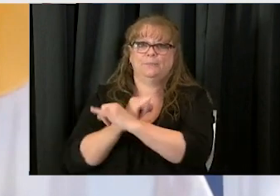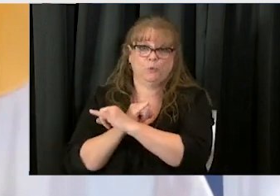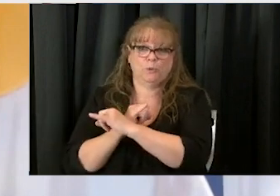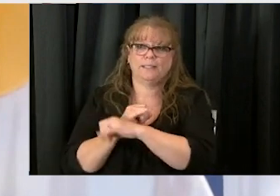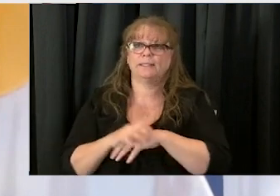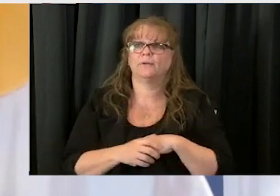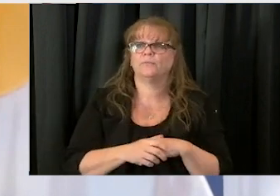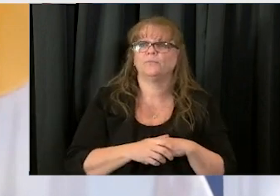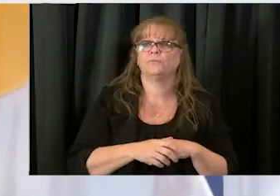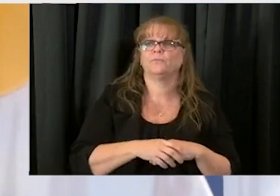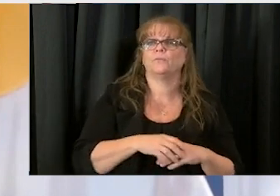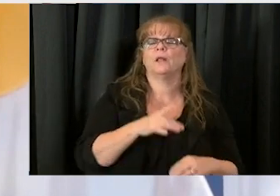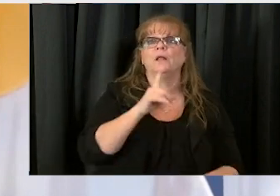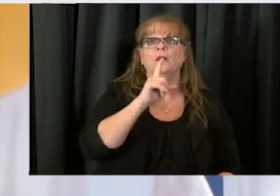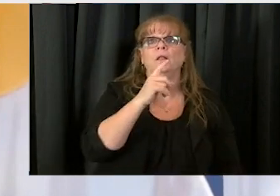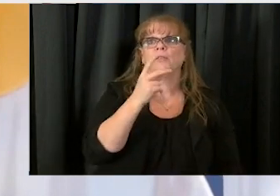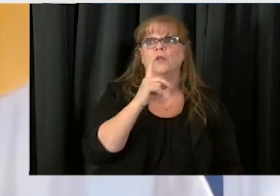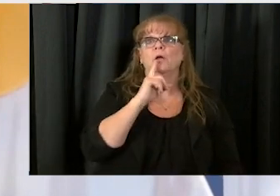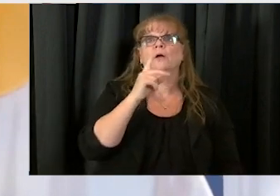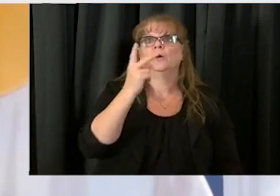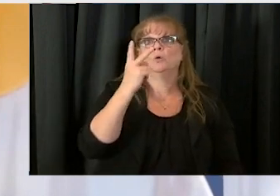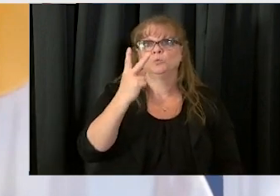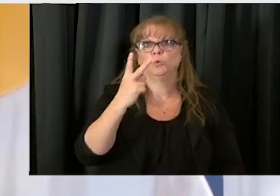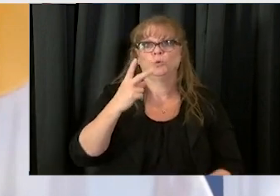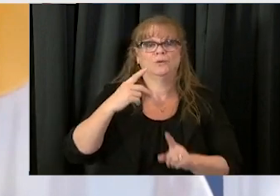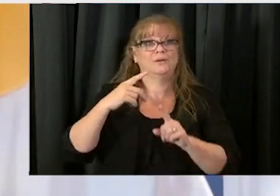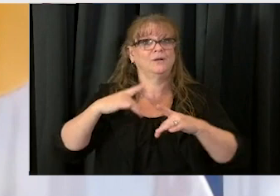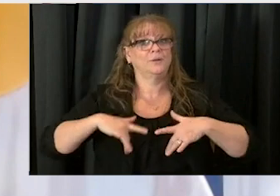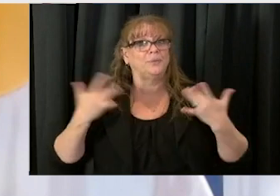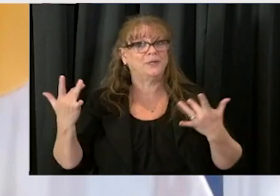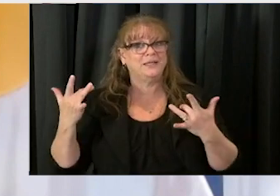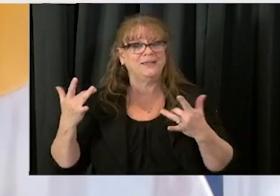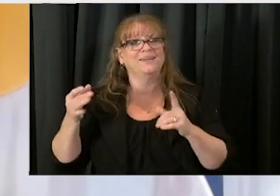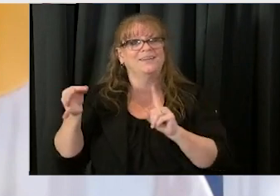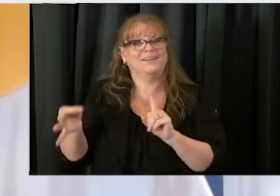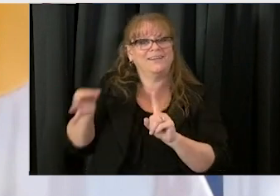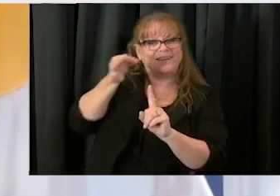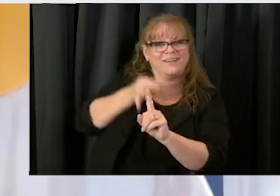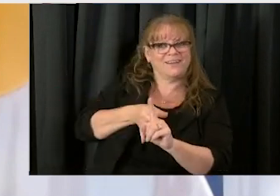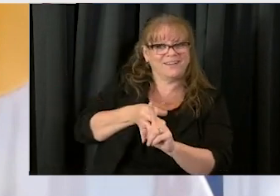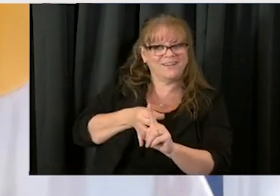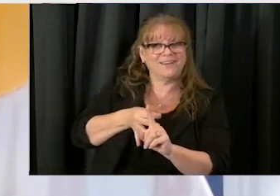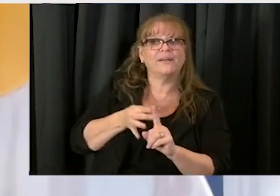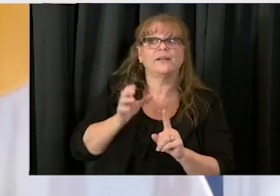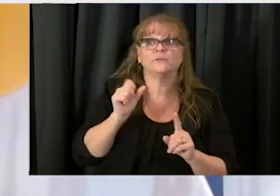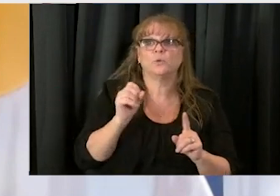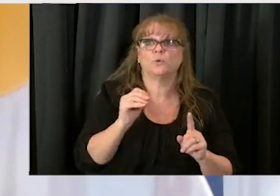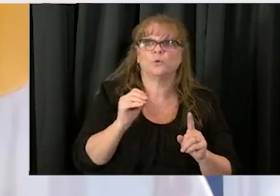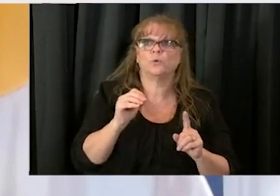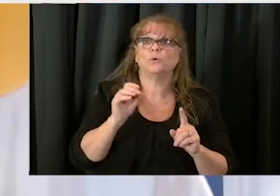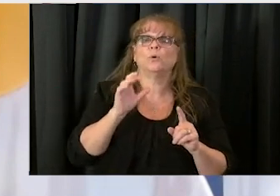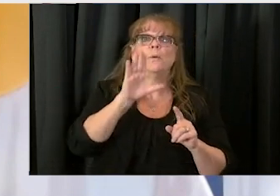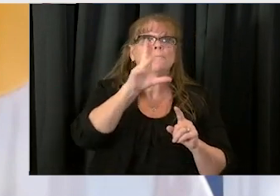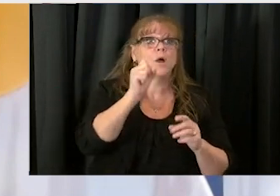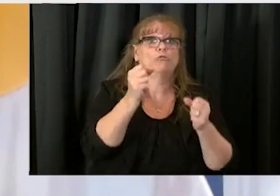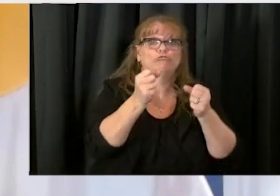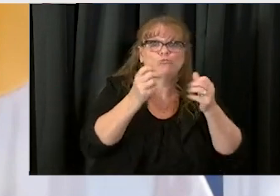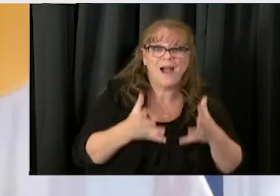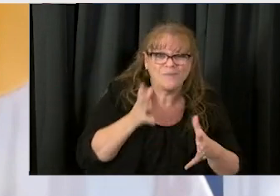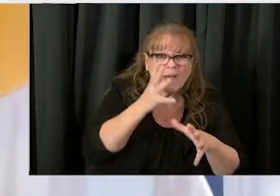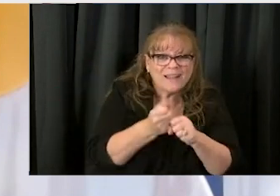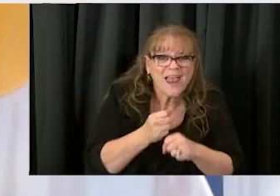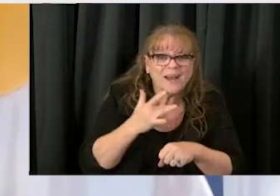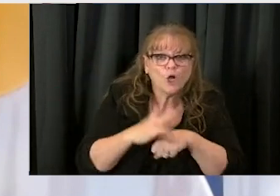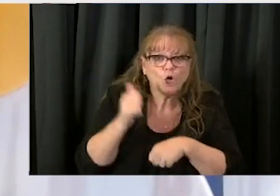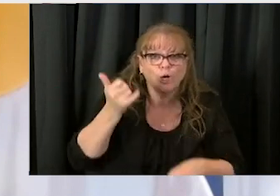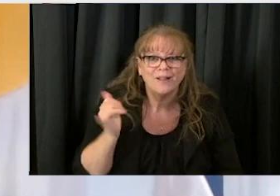and bus drivers and others earlier. And that would be, one, if the FDA chooses to split the Moderna vaccine